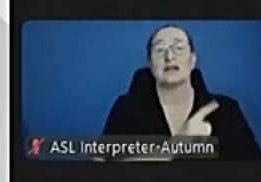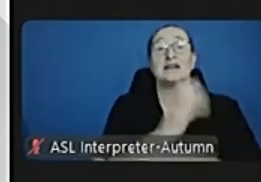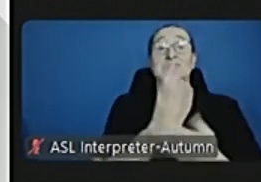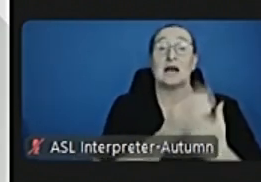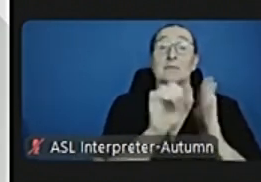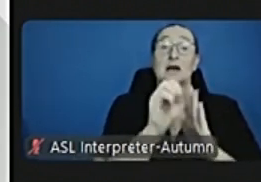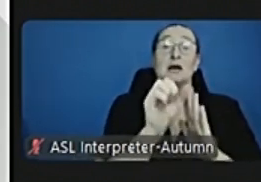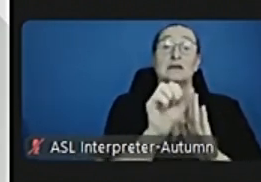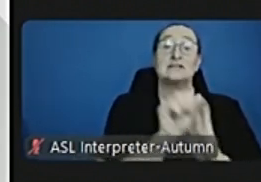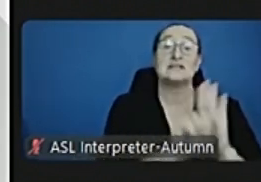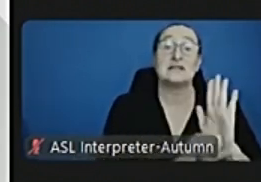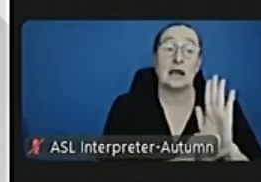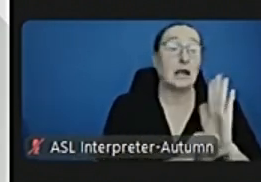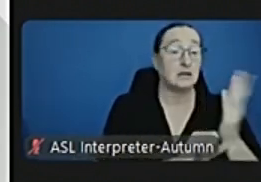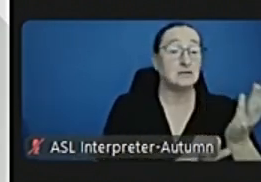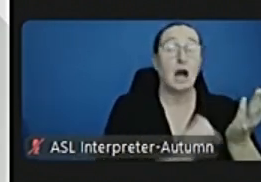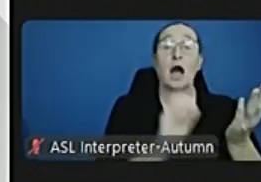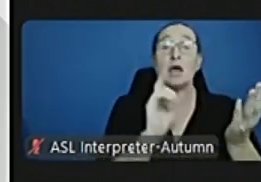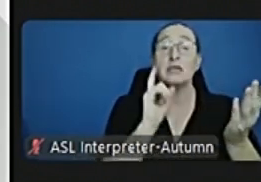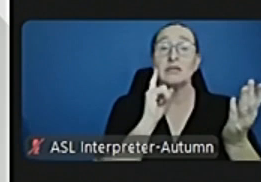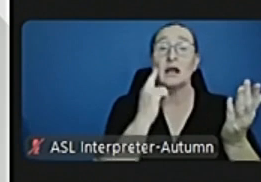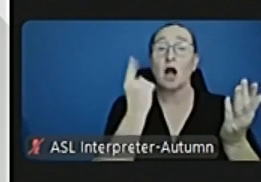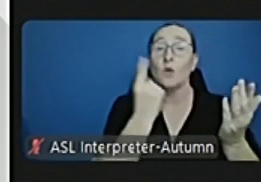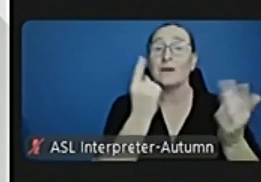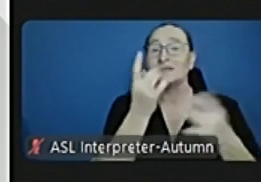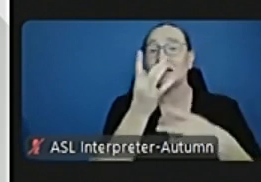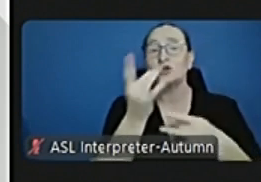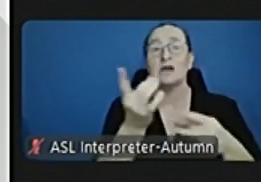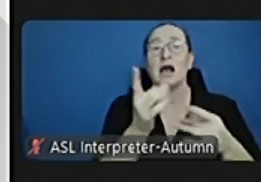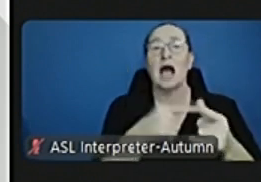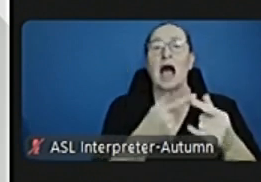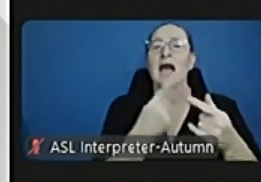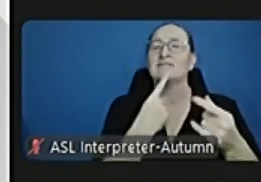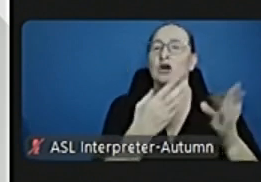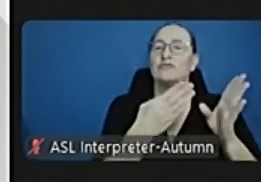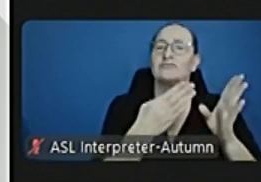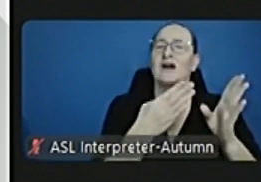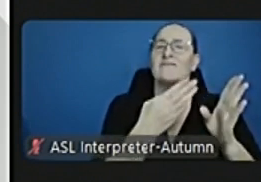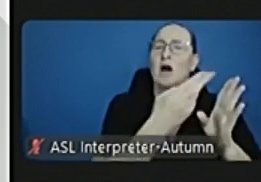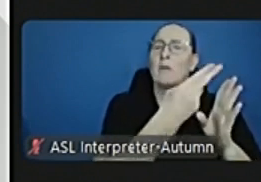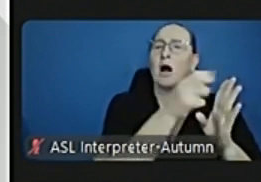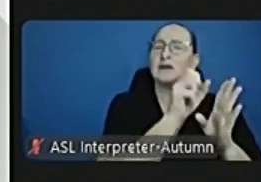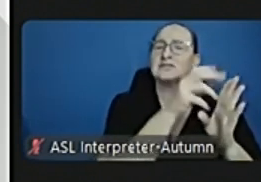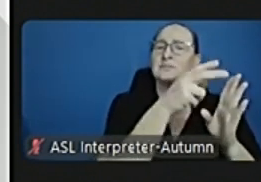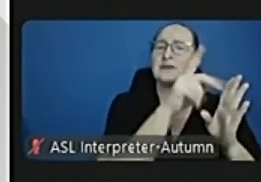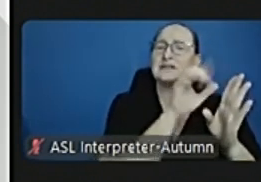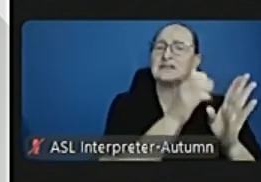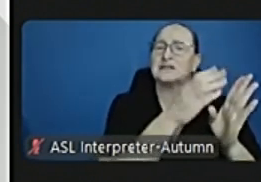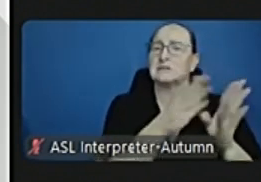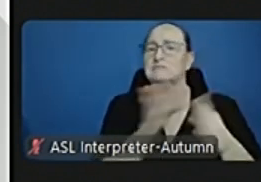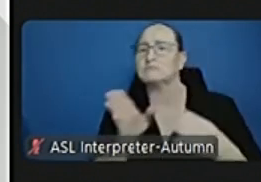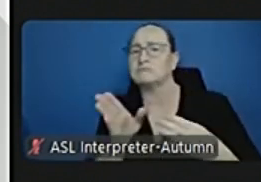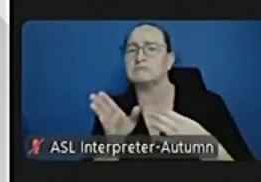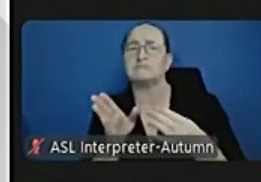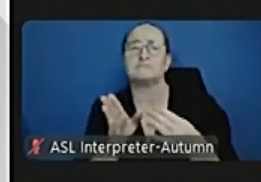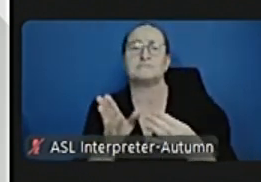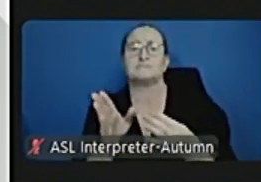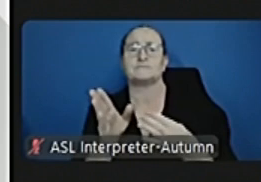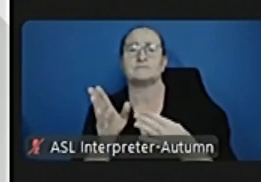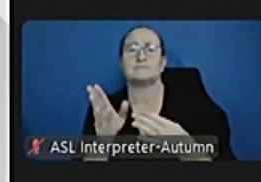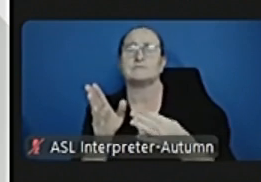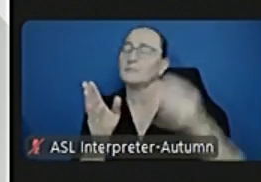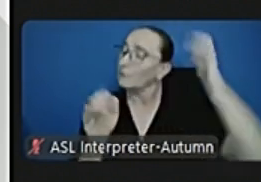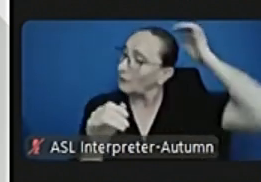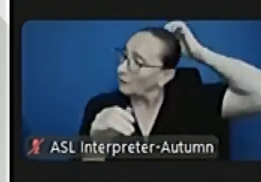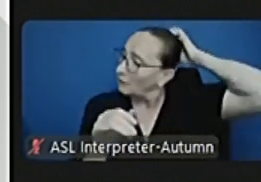learned, I think that's always an interesting. I've kind of moved out of that hospice arena, so I don't get as much. And if anybody wants to speak to that or comment.